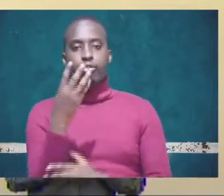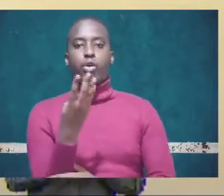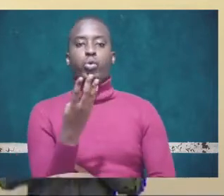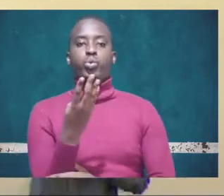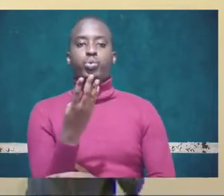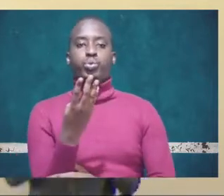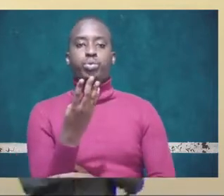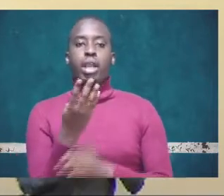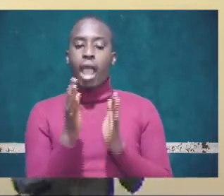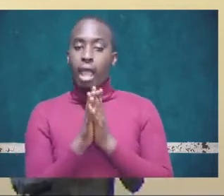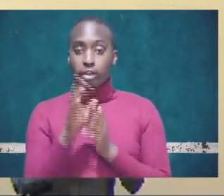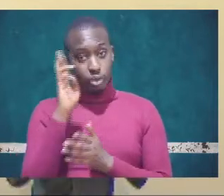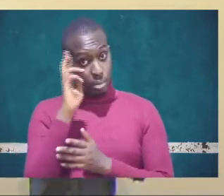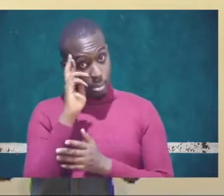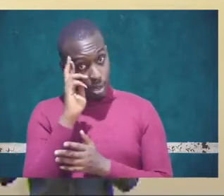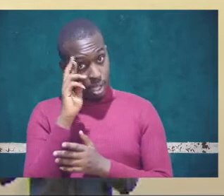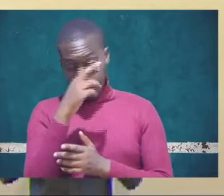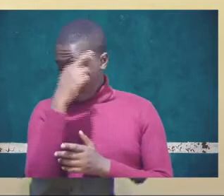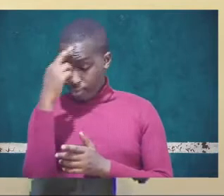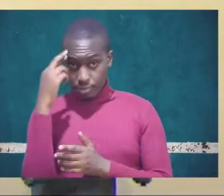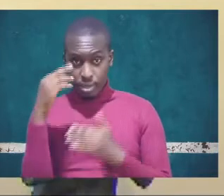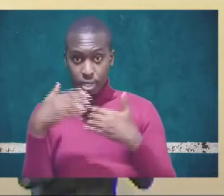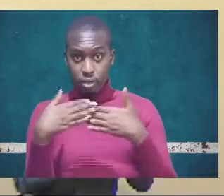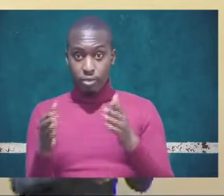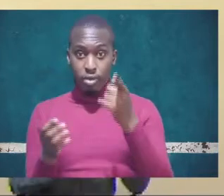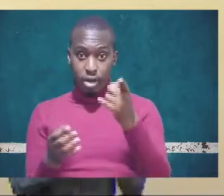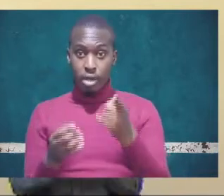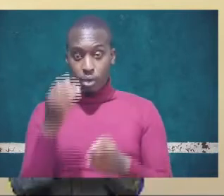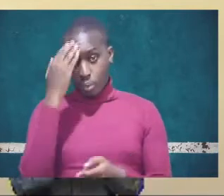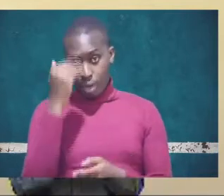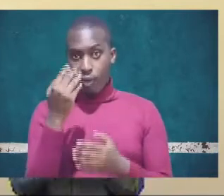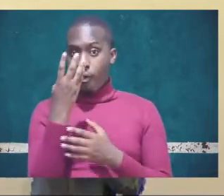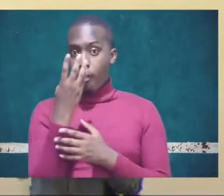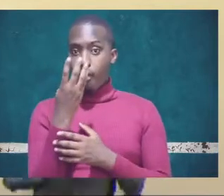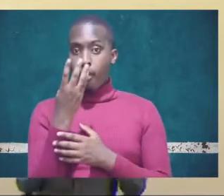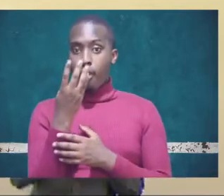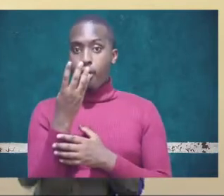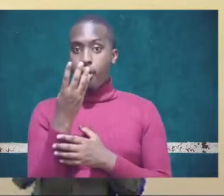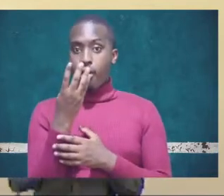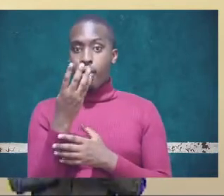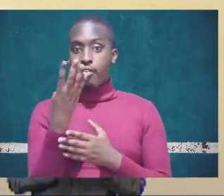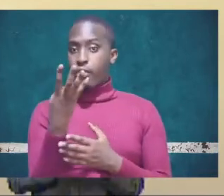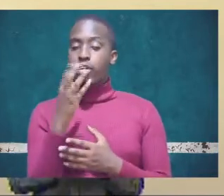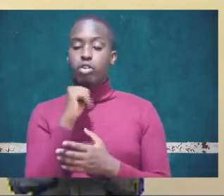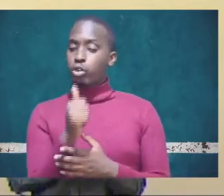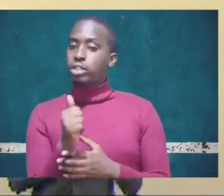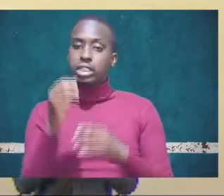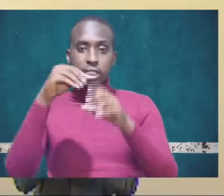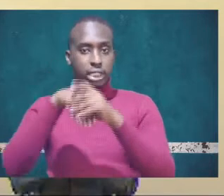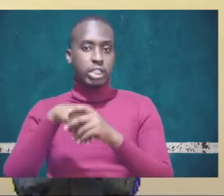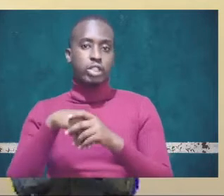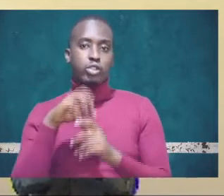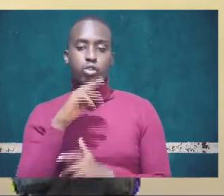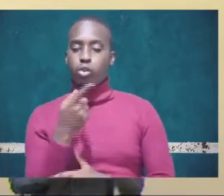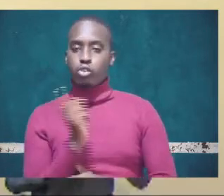4. And do you remember why I'm opening this circle? It's just because 4 is not in the set of